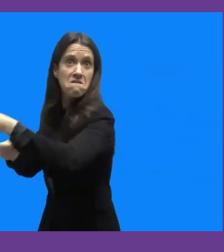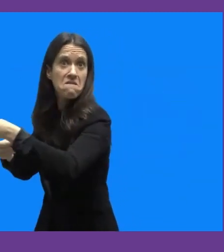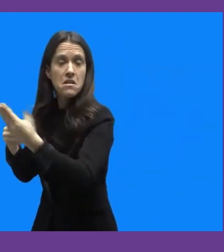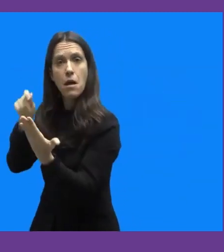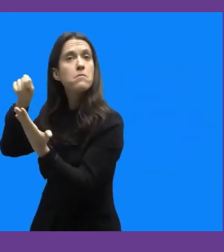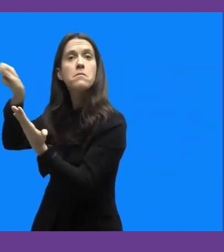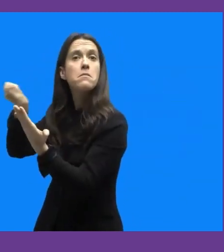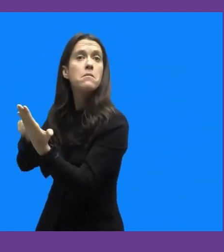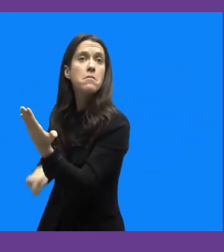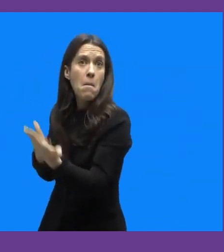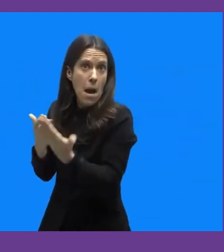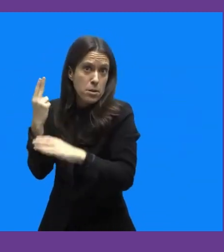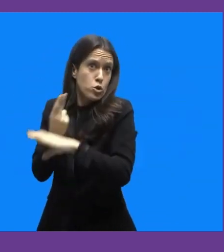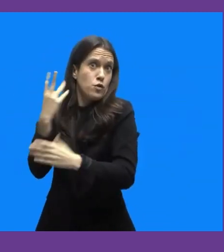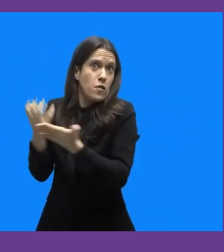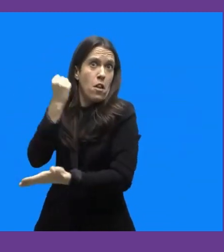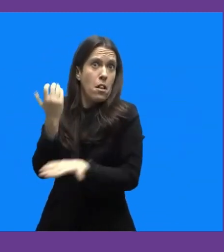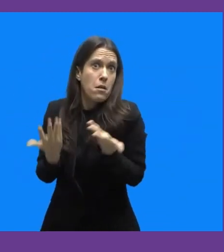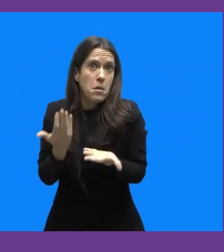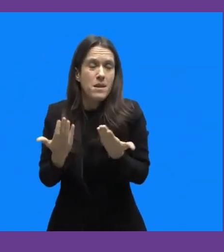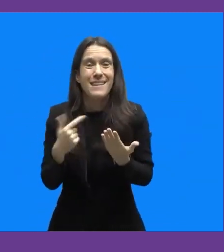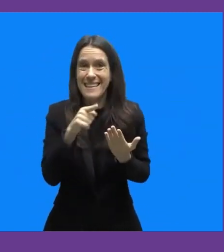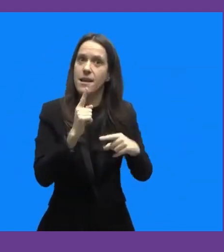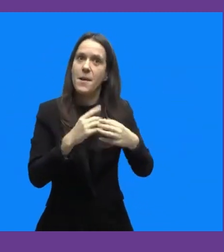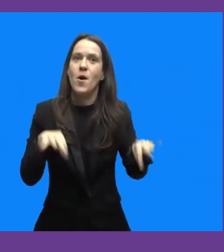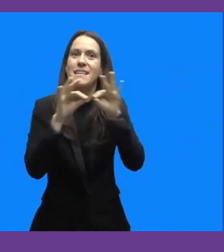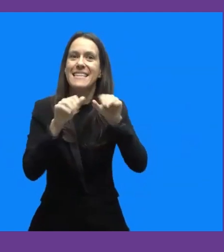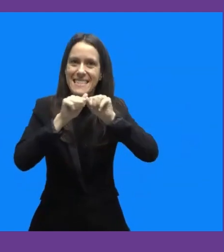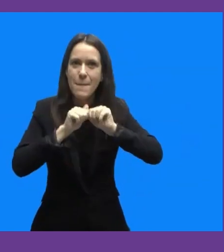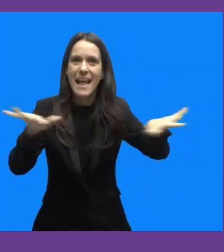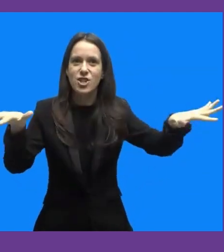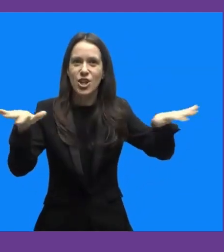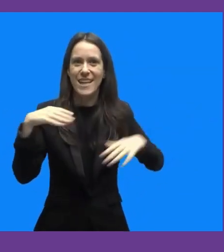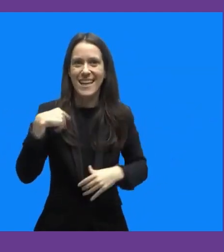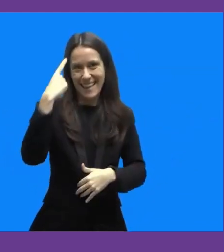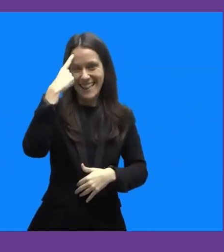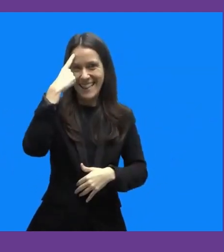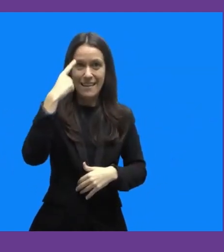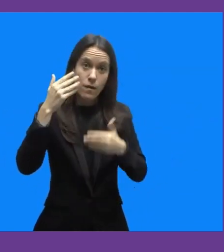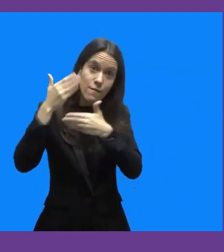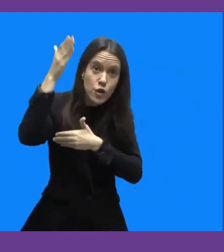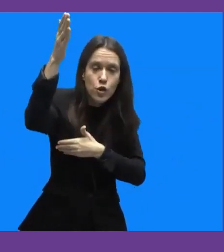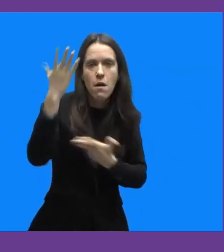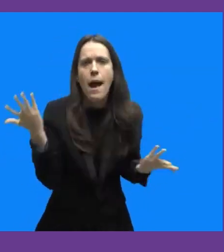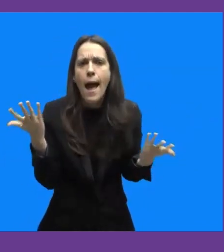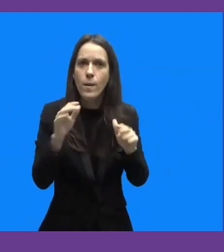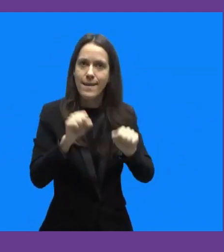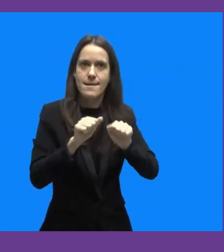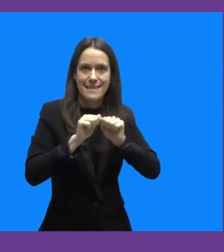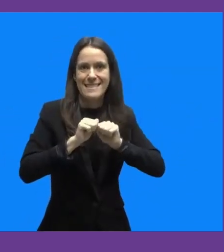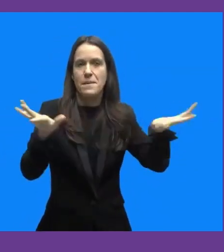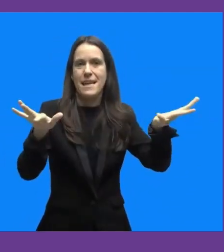is useful. So it's about dissemination, and it is something that we are going to try to do in the future. But like I say, the